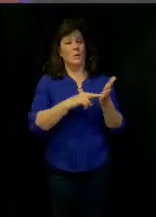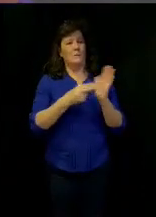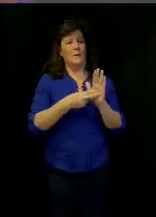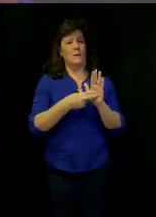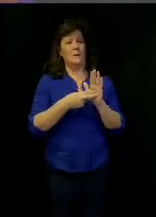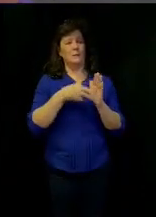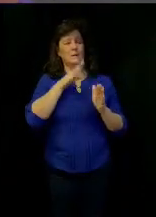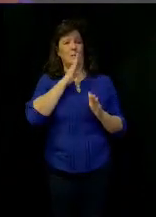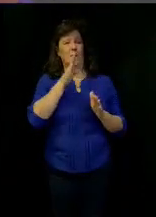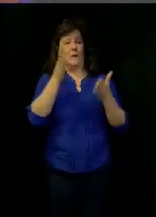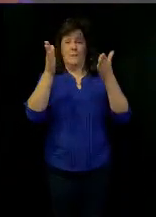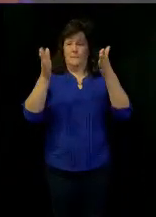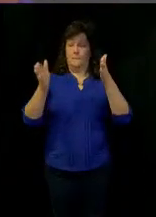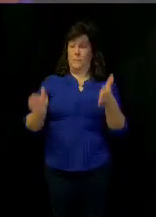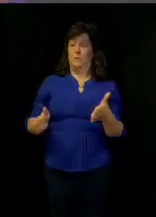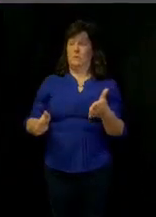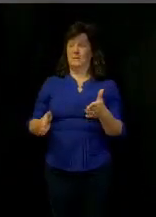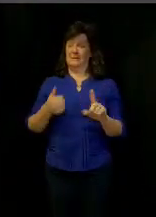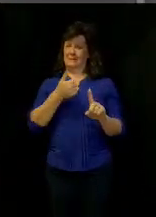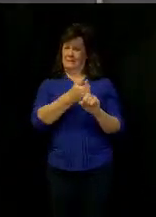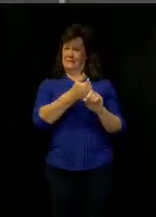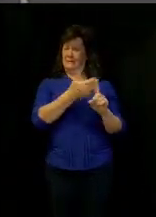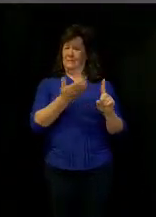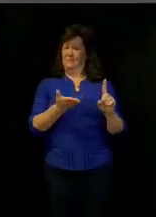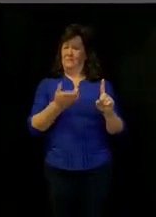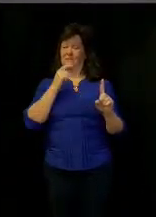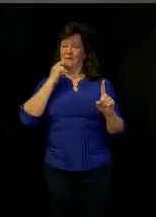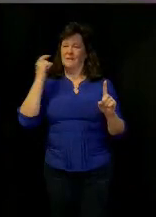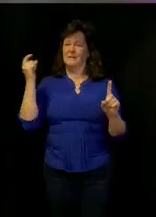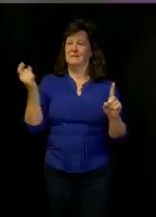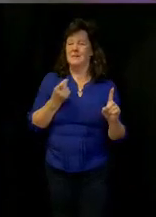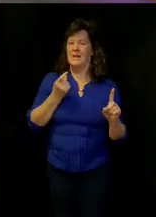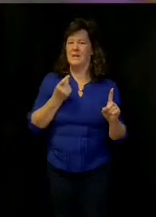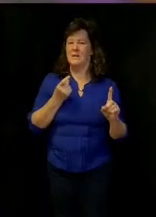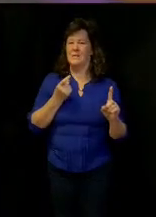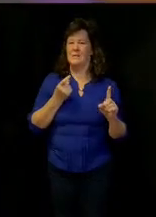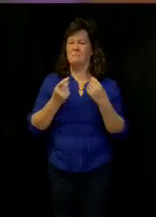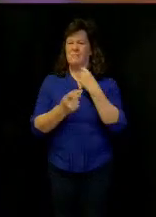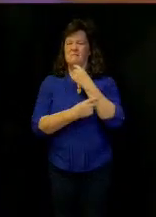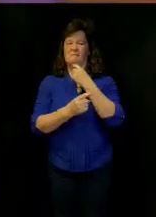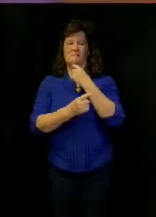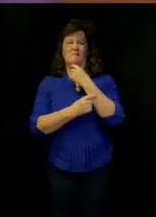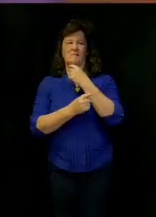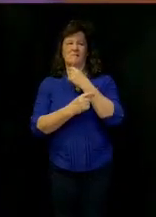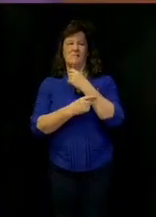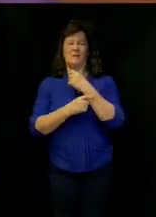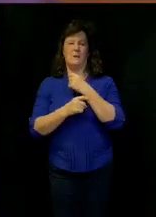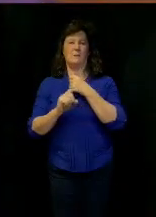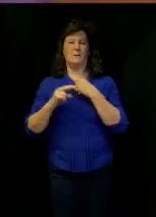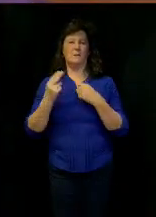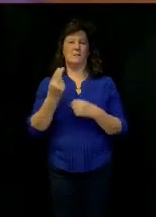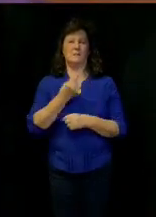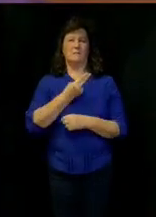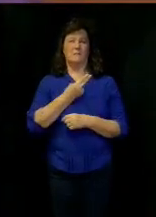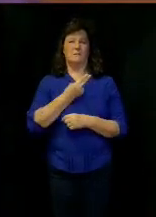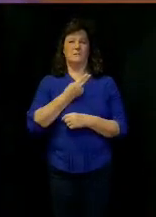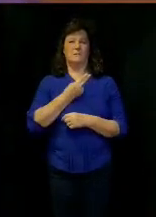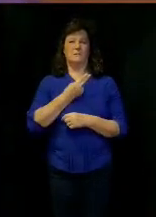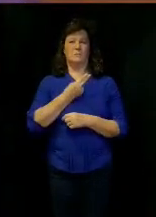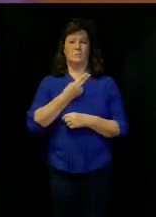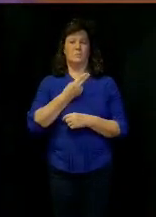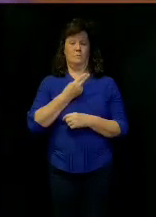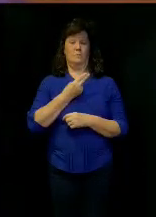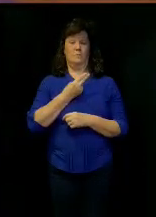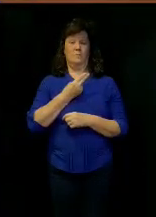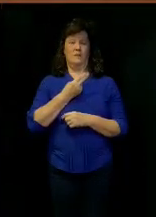human. So sin tries to get you and I to be subhuman, right? And